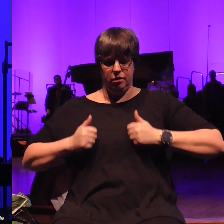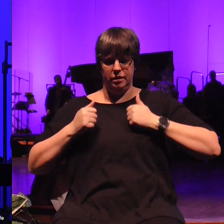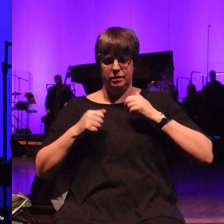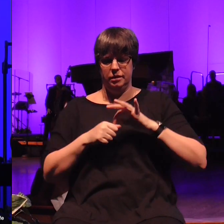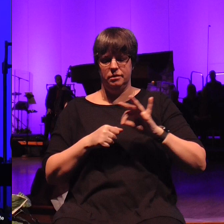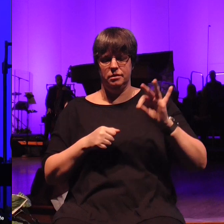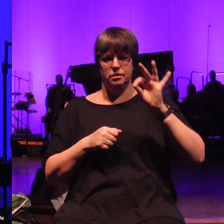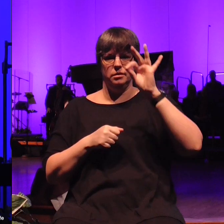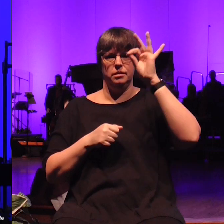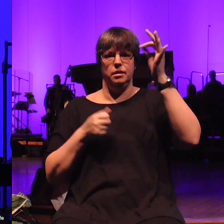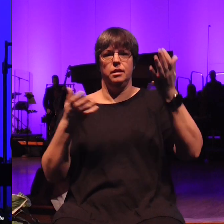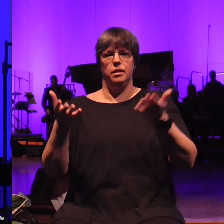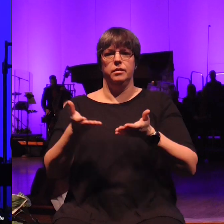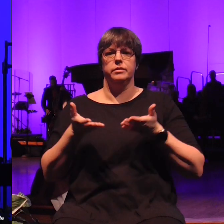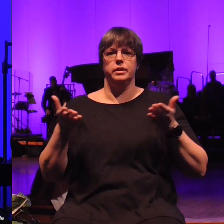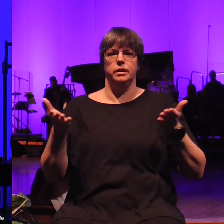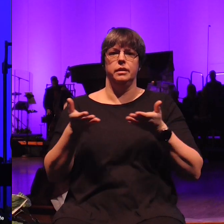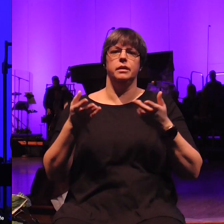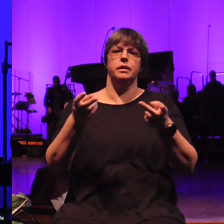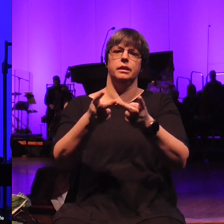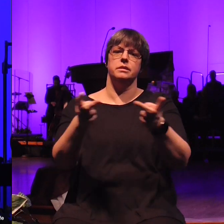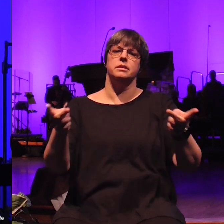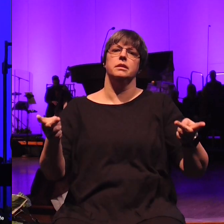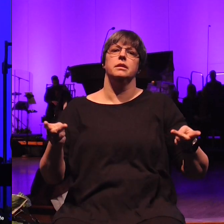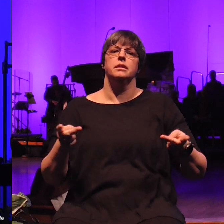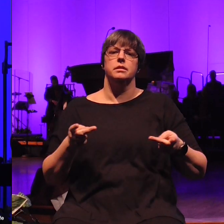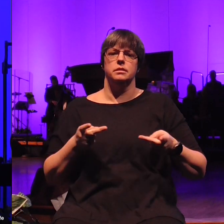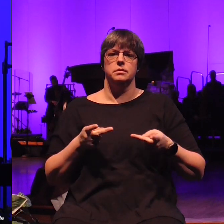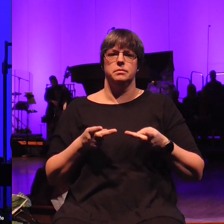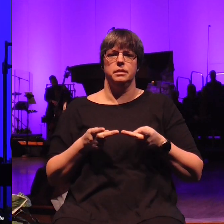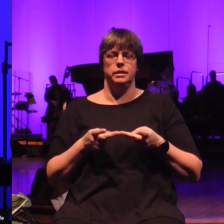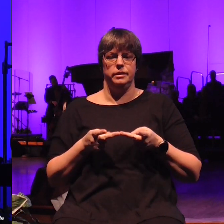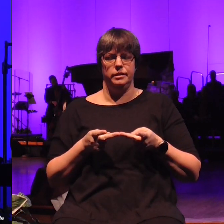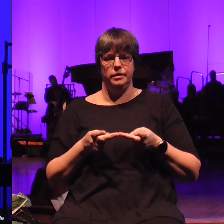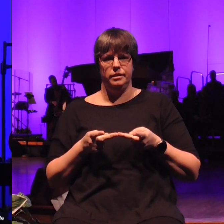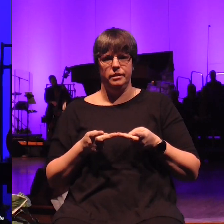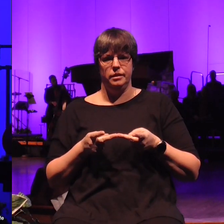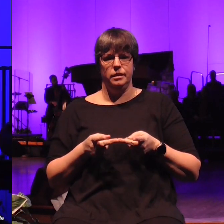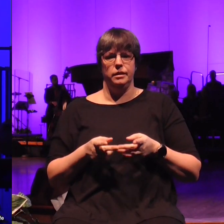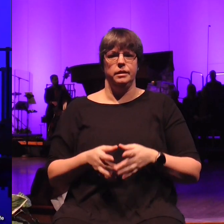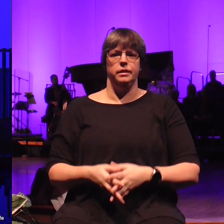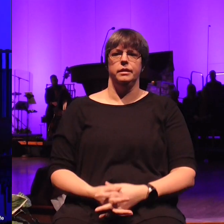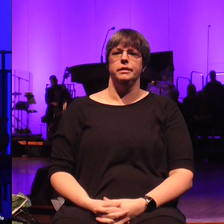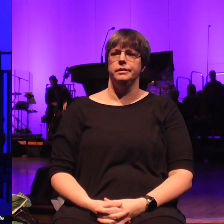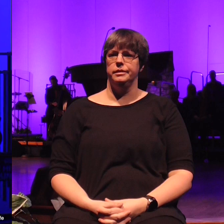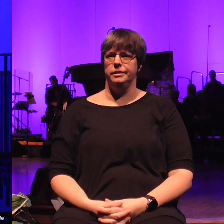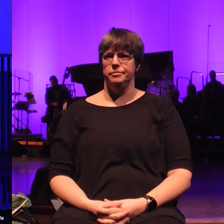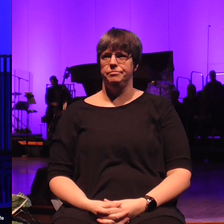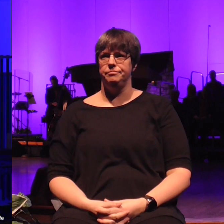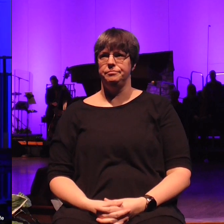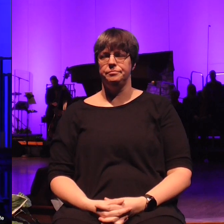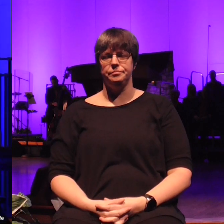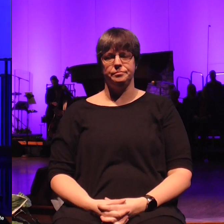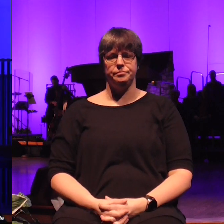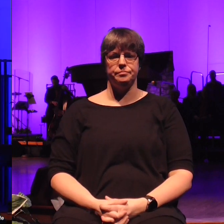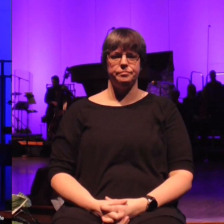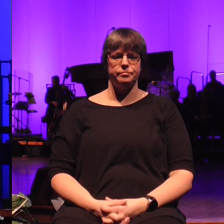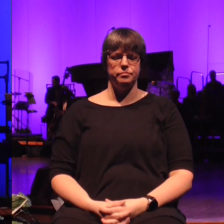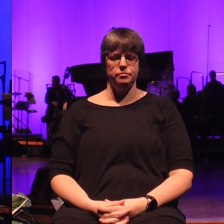Surely the presence of God is in this place.